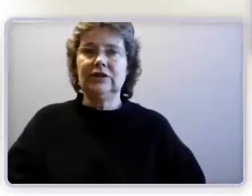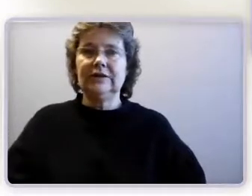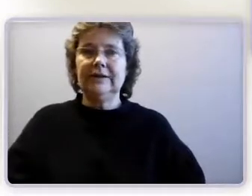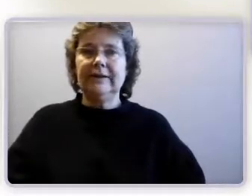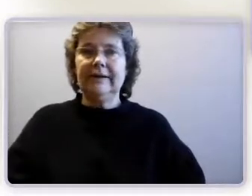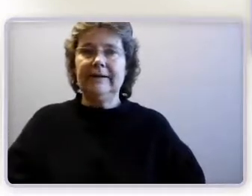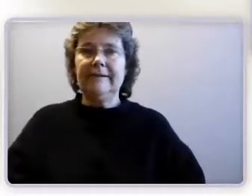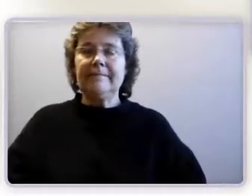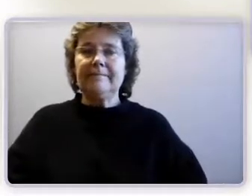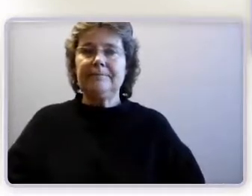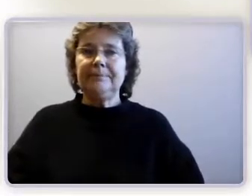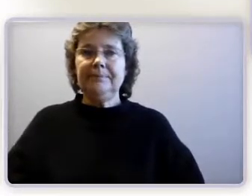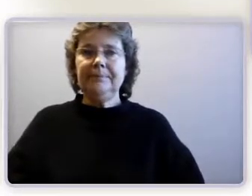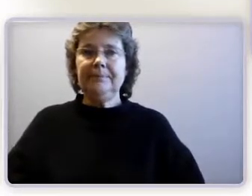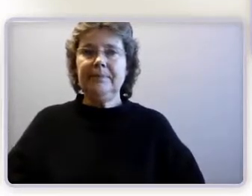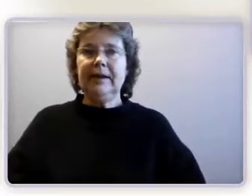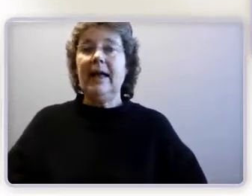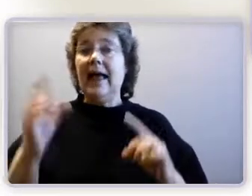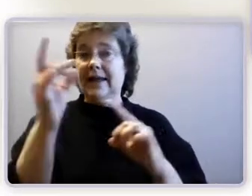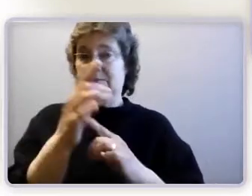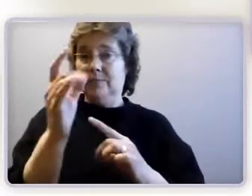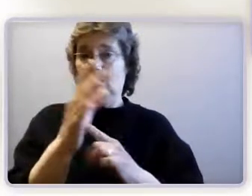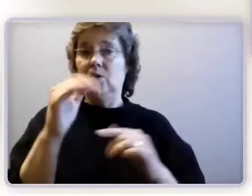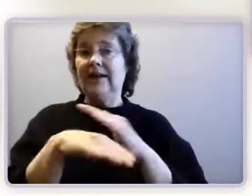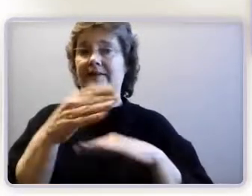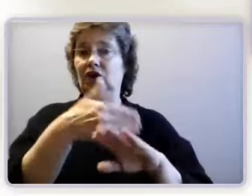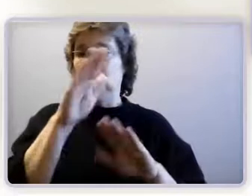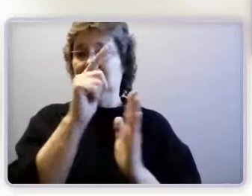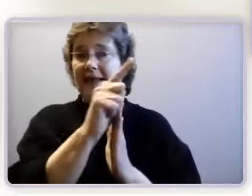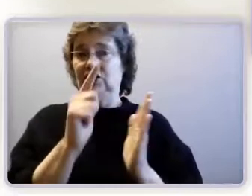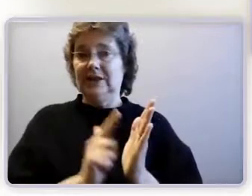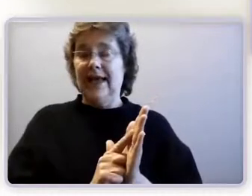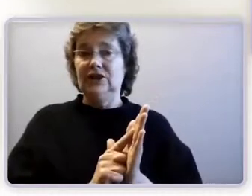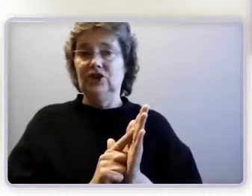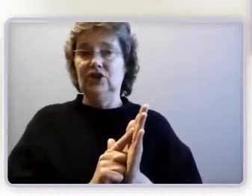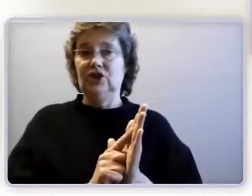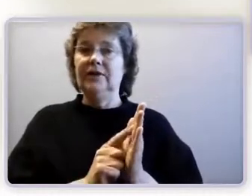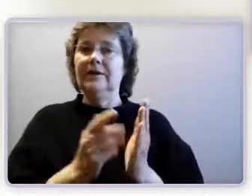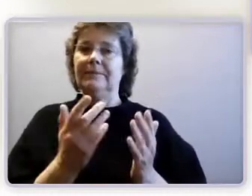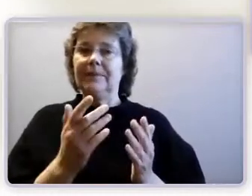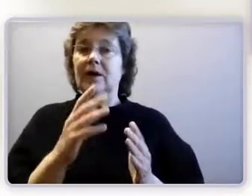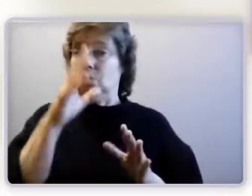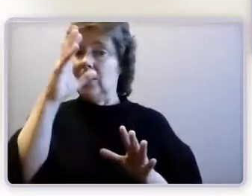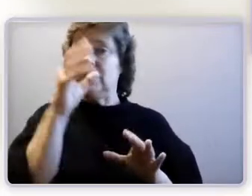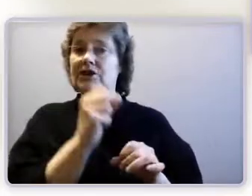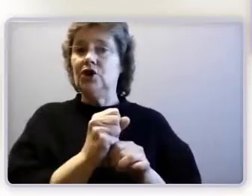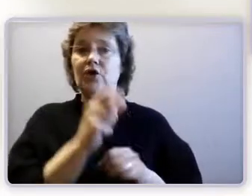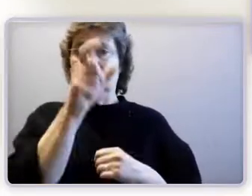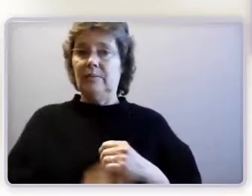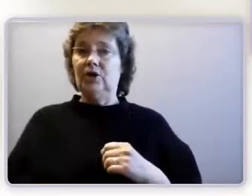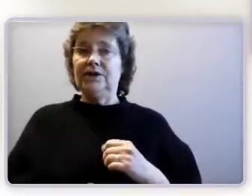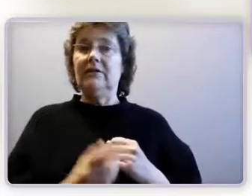So an important feature of the new guardianship legislation is that a person is presumed to have decision-making